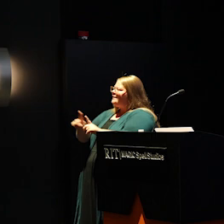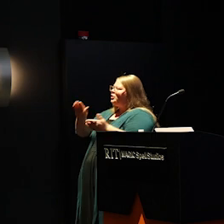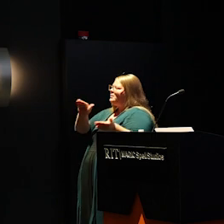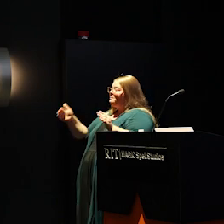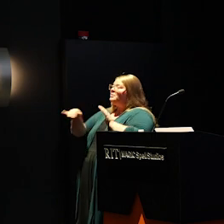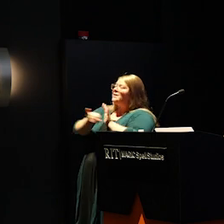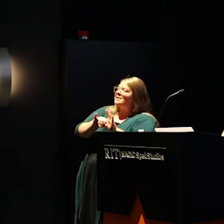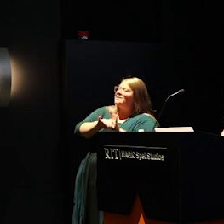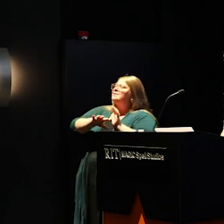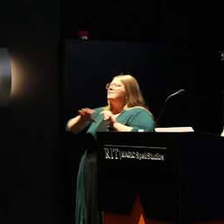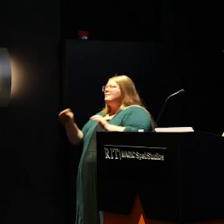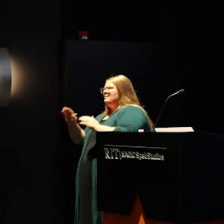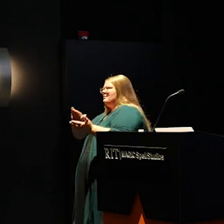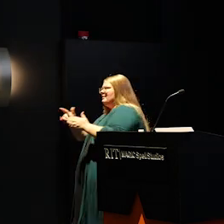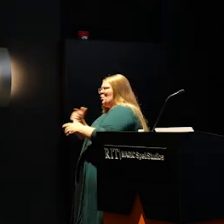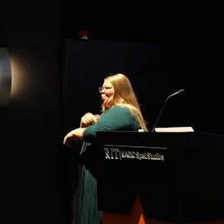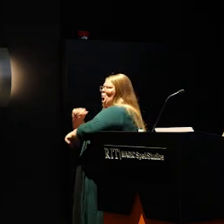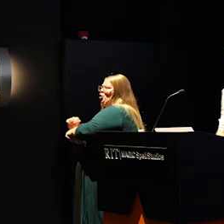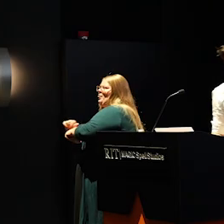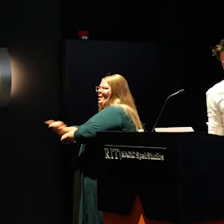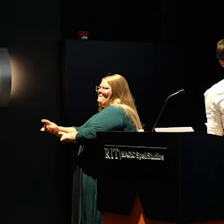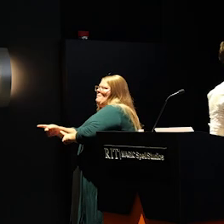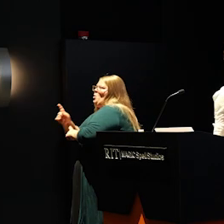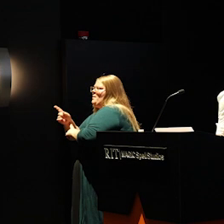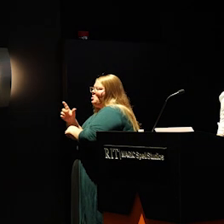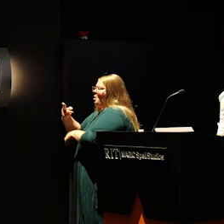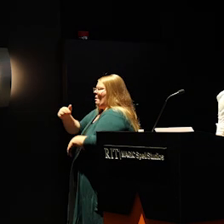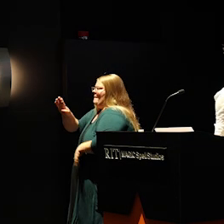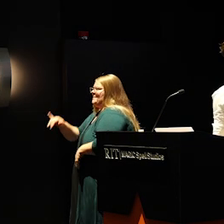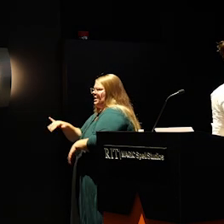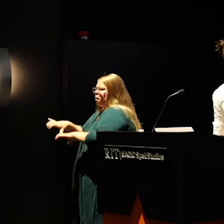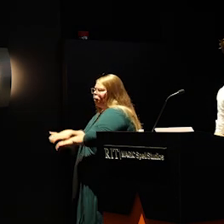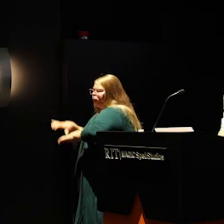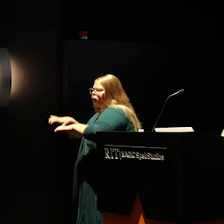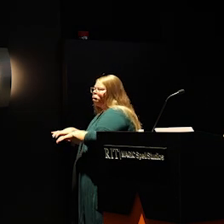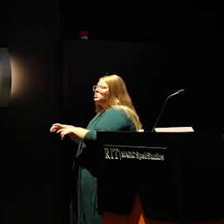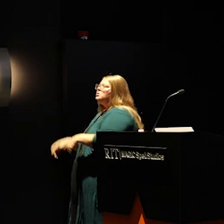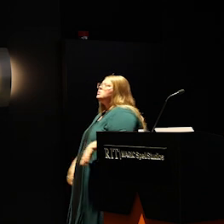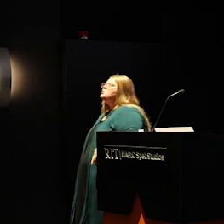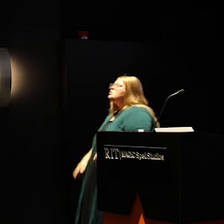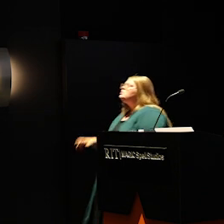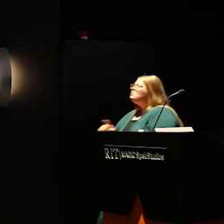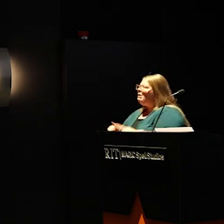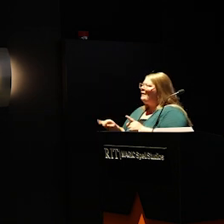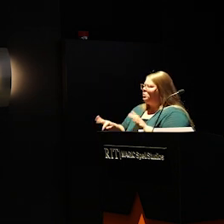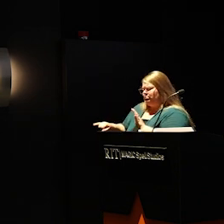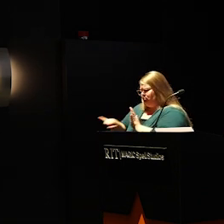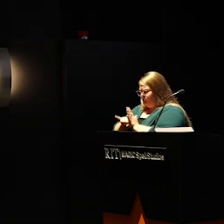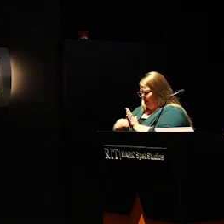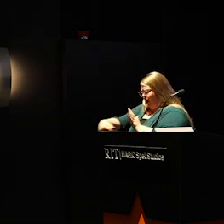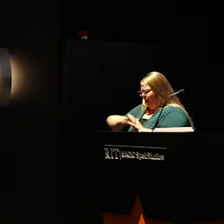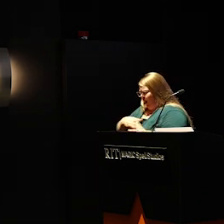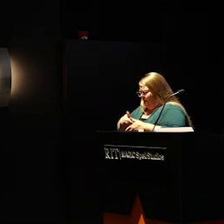those graphic designs for Radio Social. And design, when you're a designer, it's at your core. You're